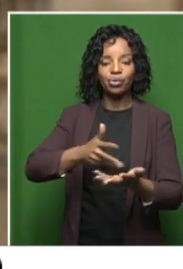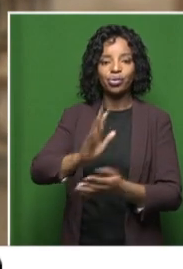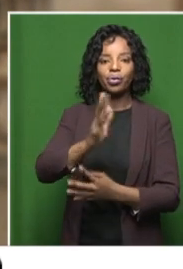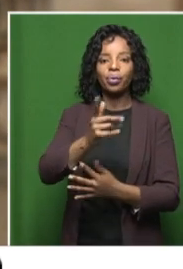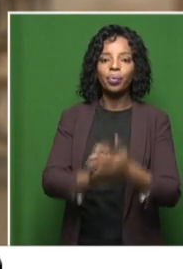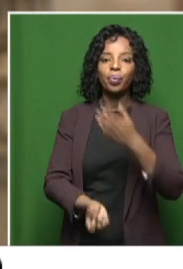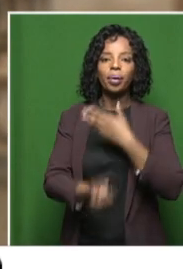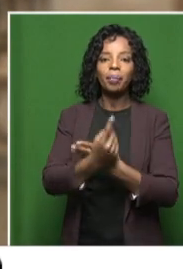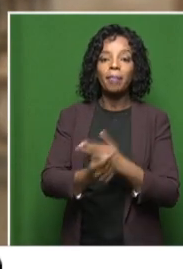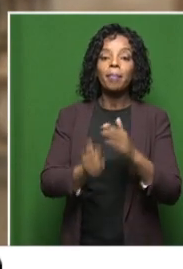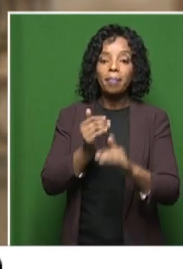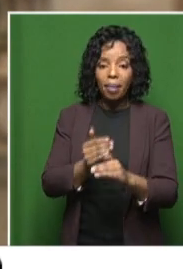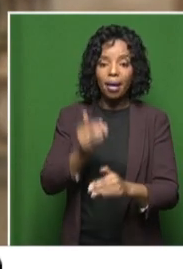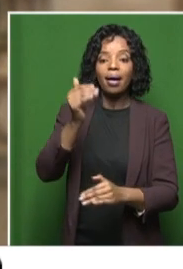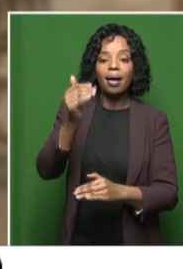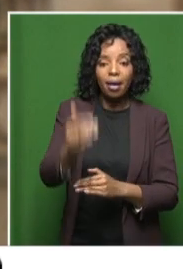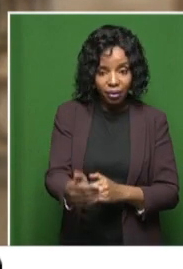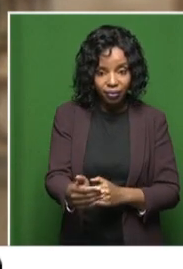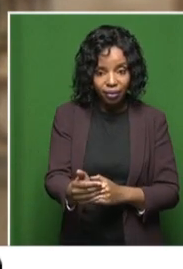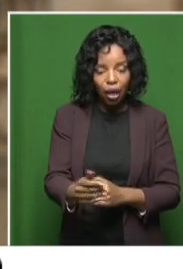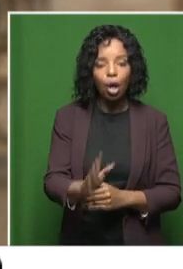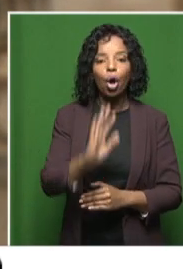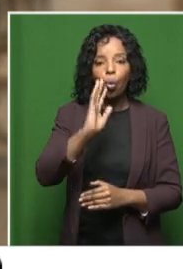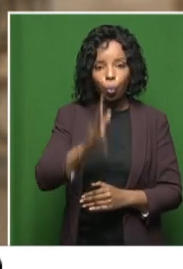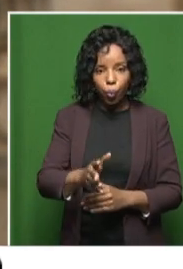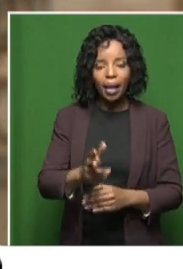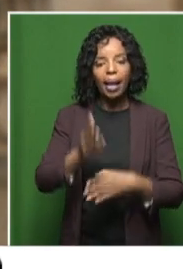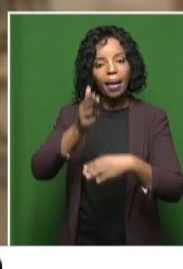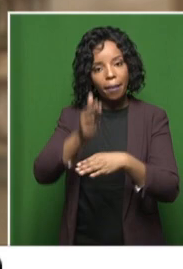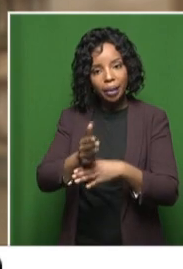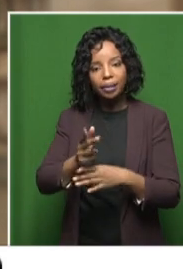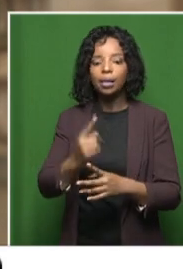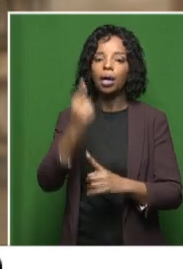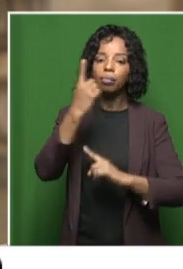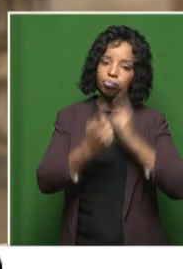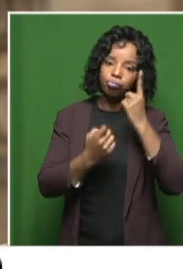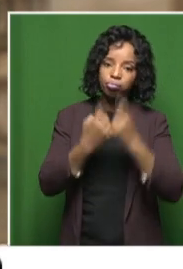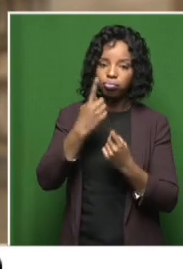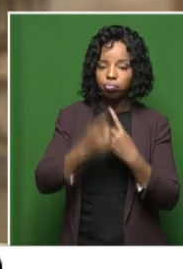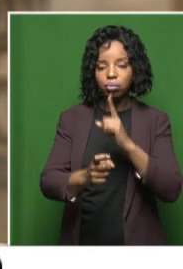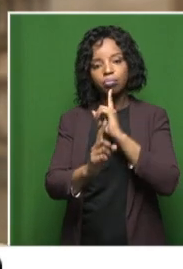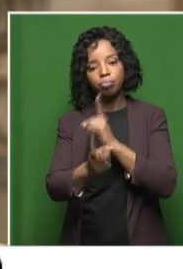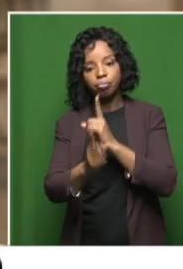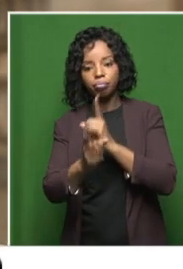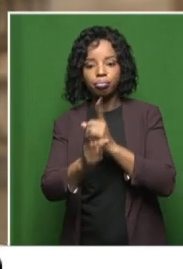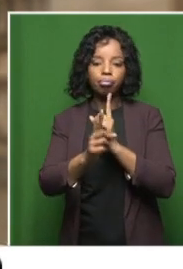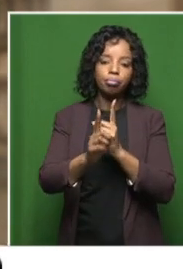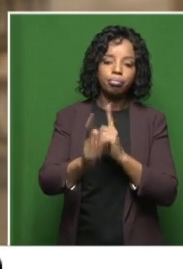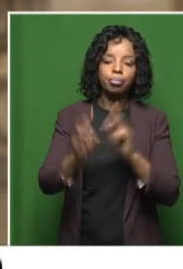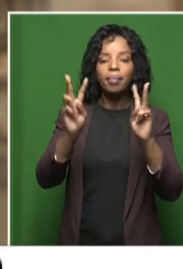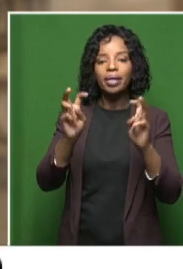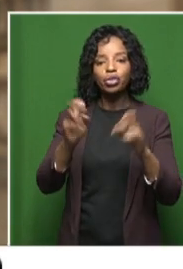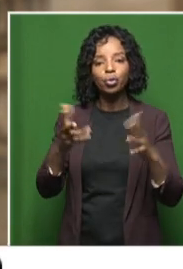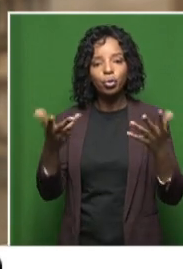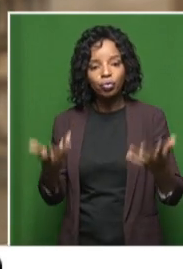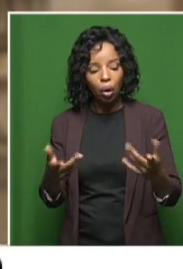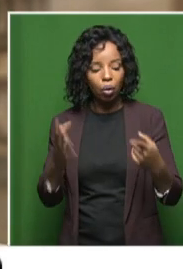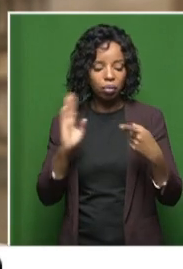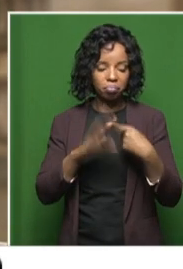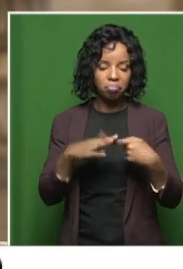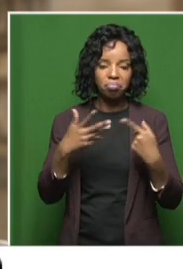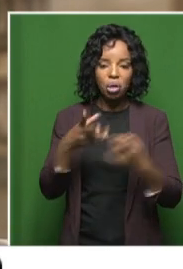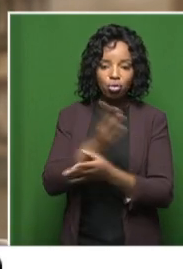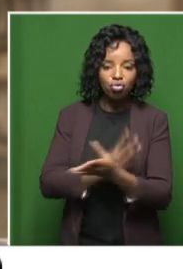discussions, there will be a briefing, and that's where you'll get more substantial issues around the issues of trade, what are